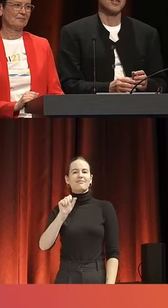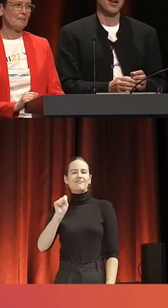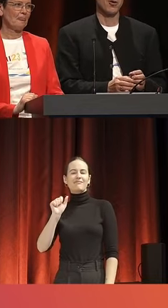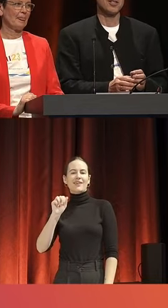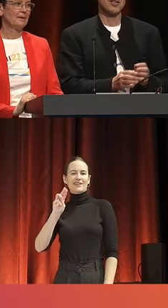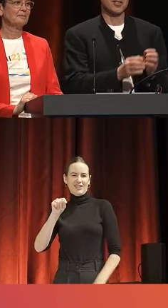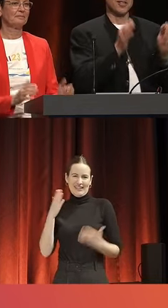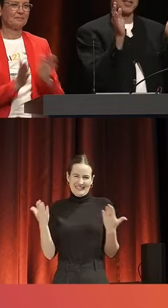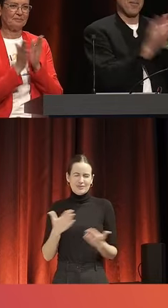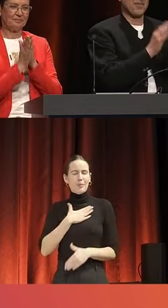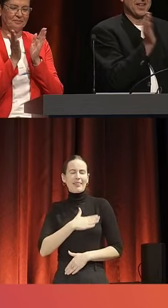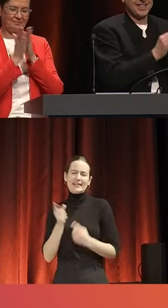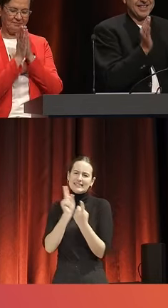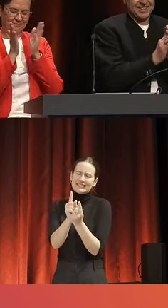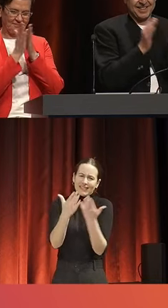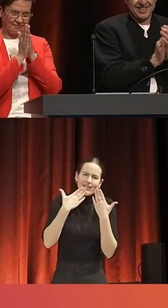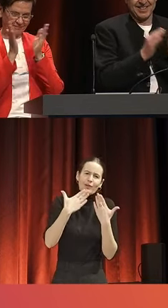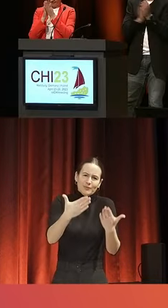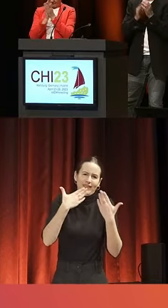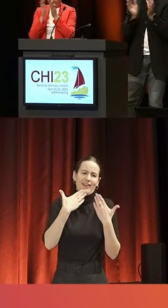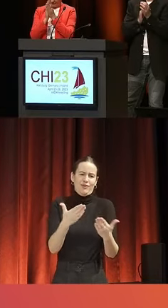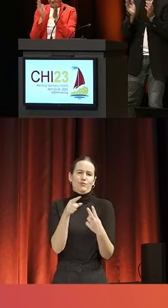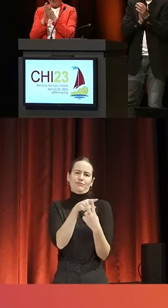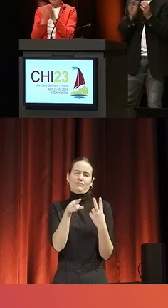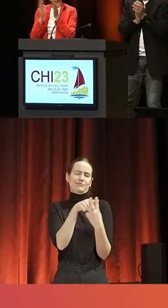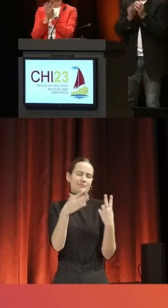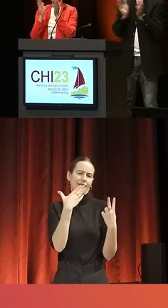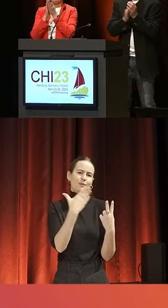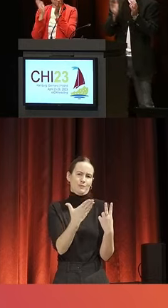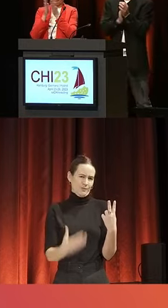really thank our assistants.